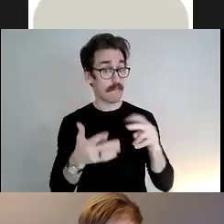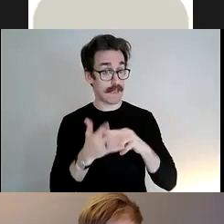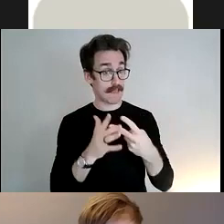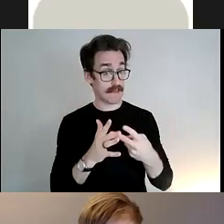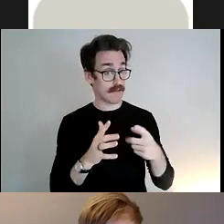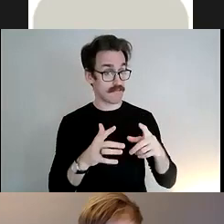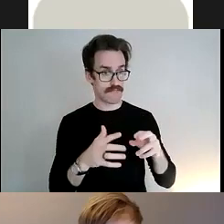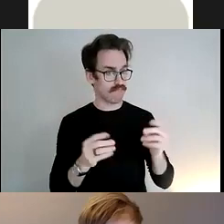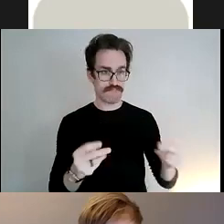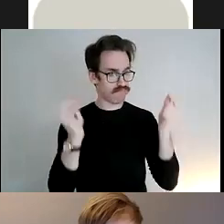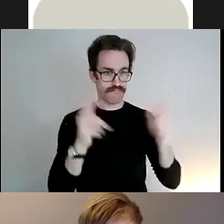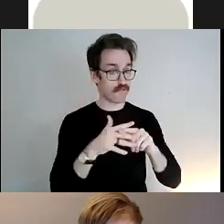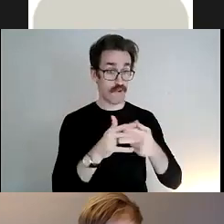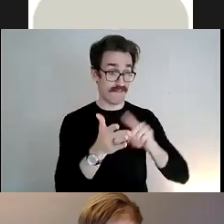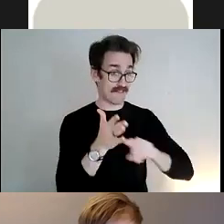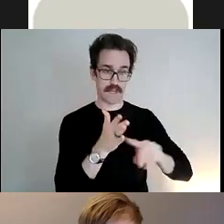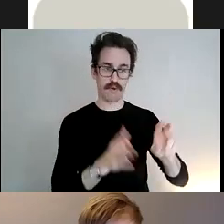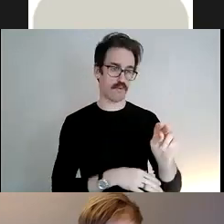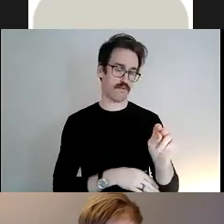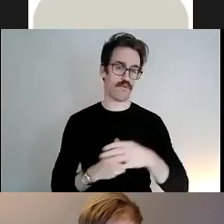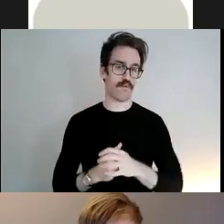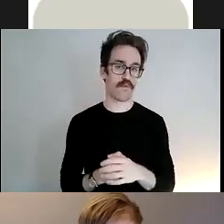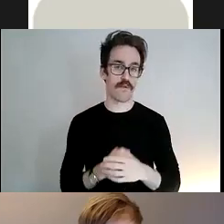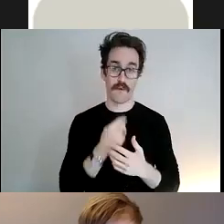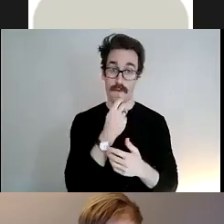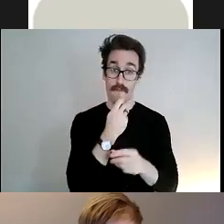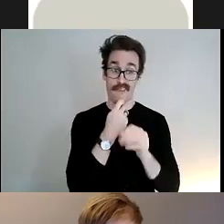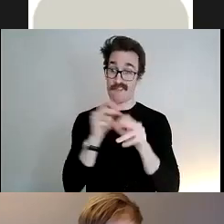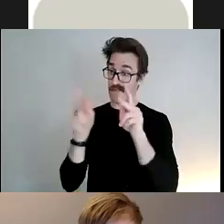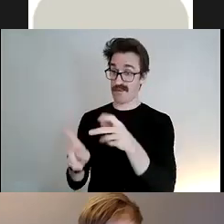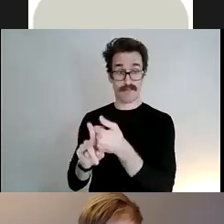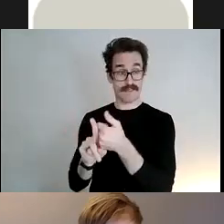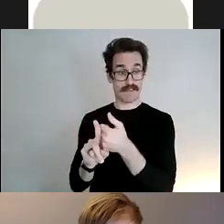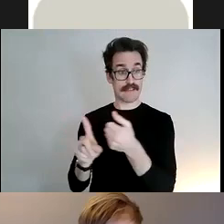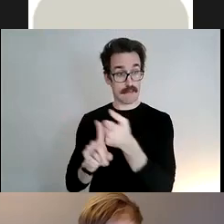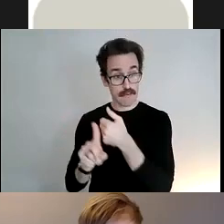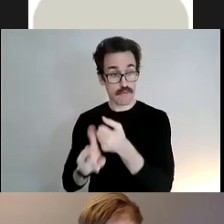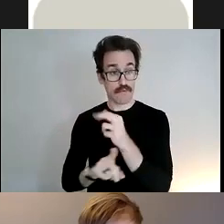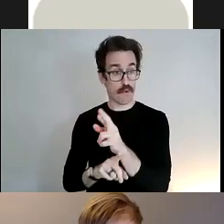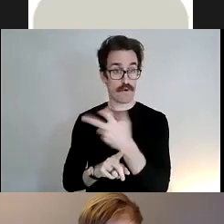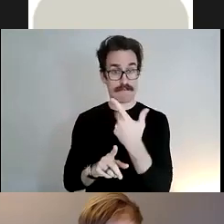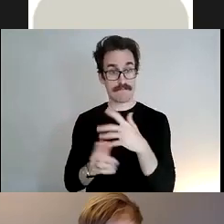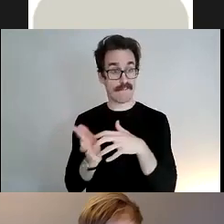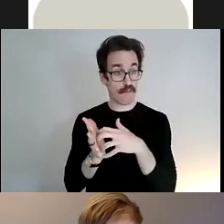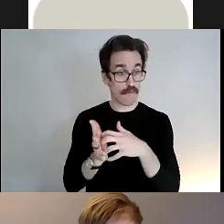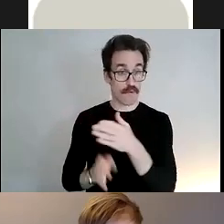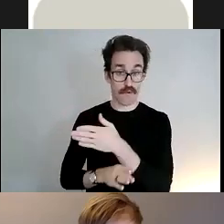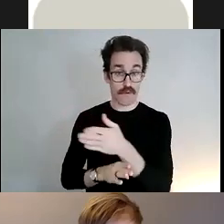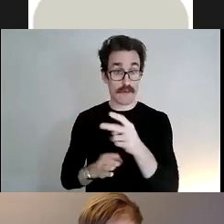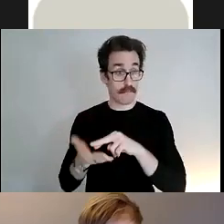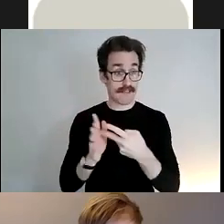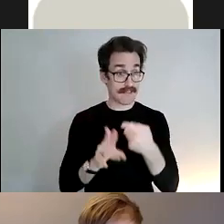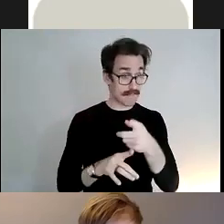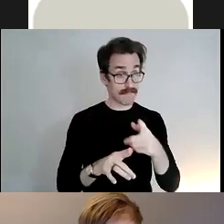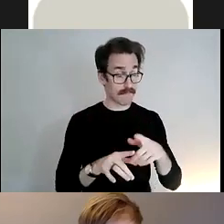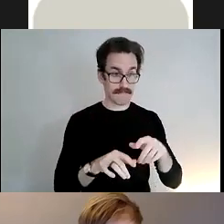investigation open. And again, just because someone is being abused or maybe vulnerable, it doesn't mean that they're incapable. And our office